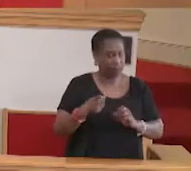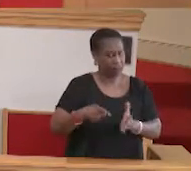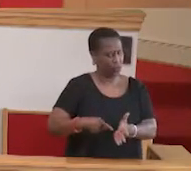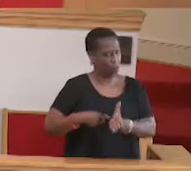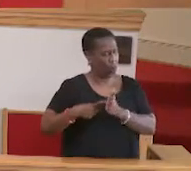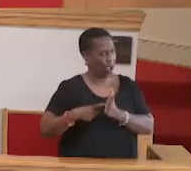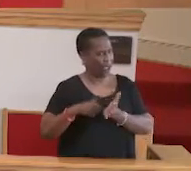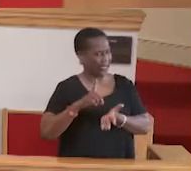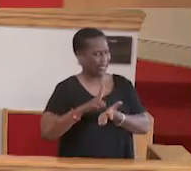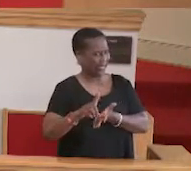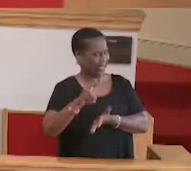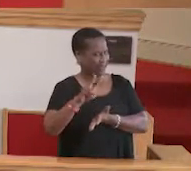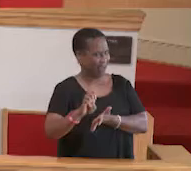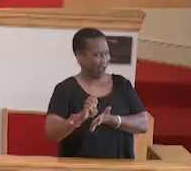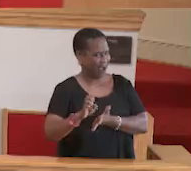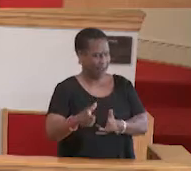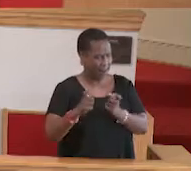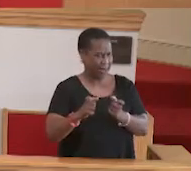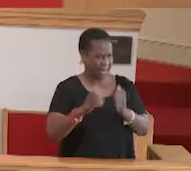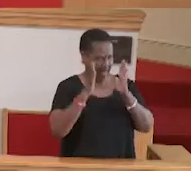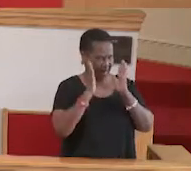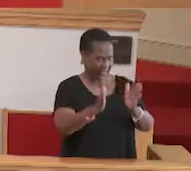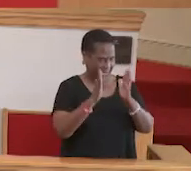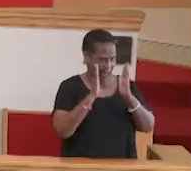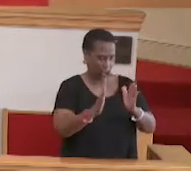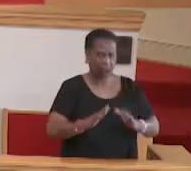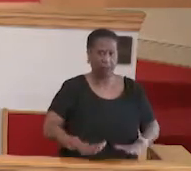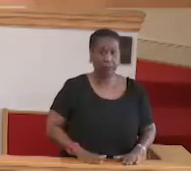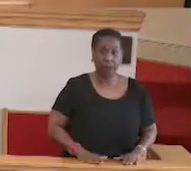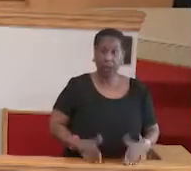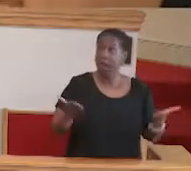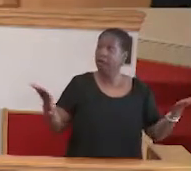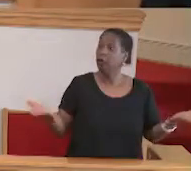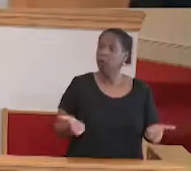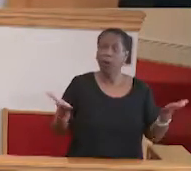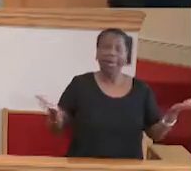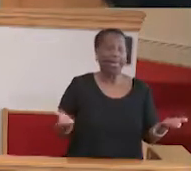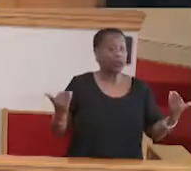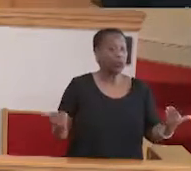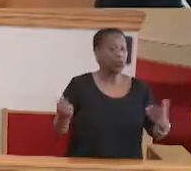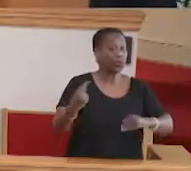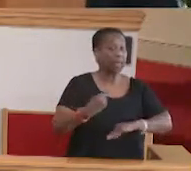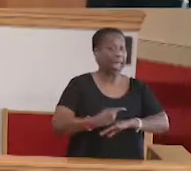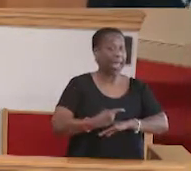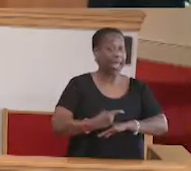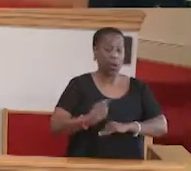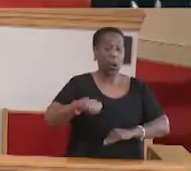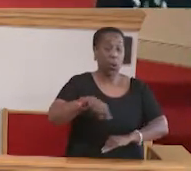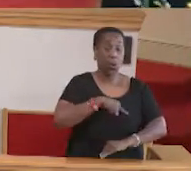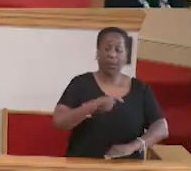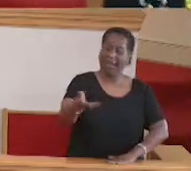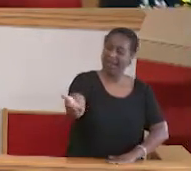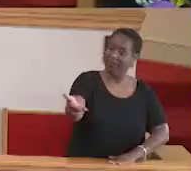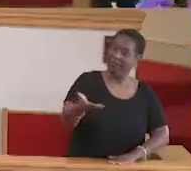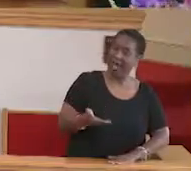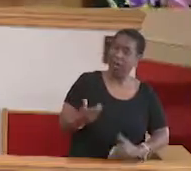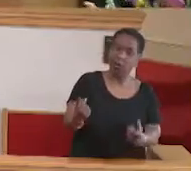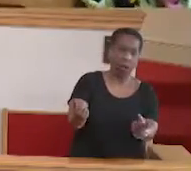divine and immediate attention. If you're here today, then we invite you to